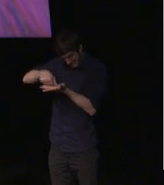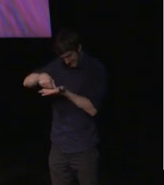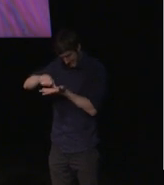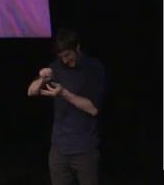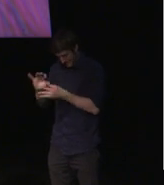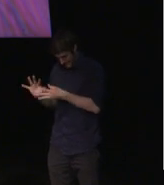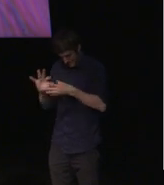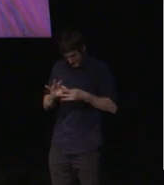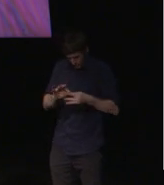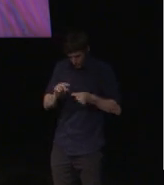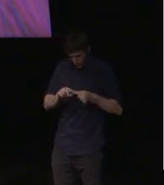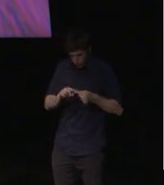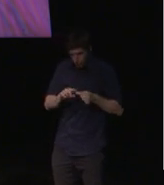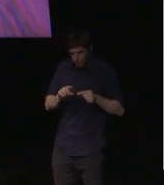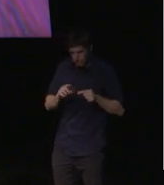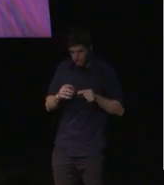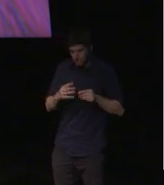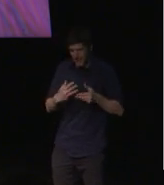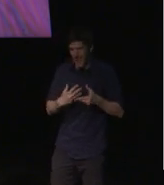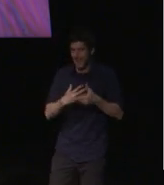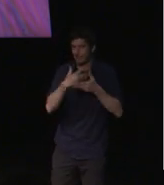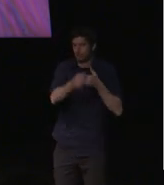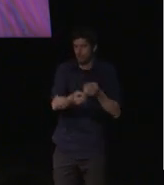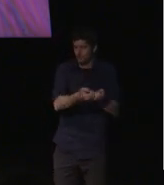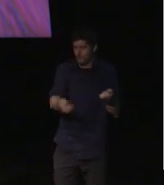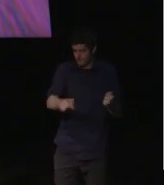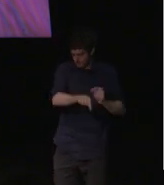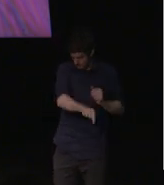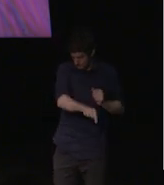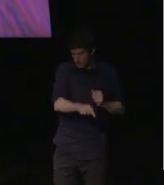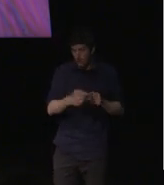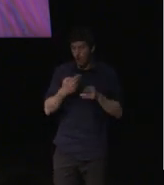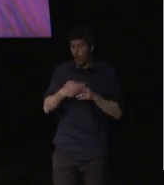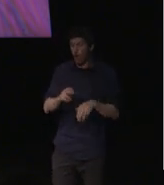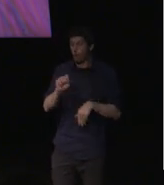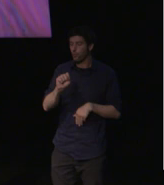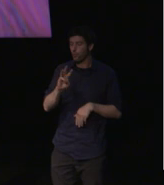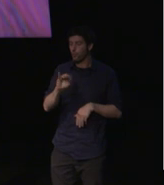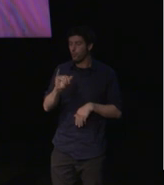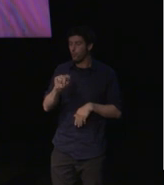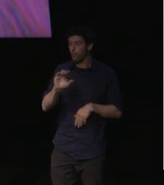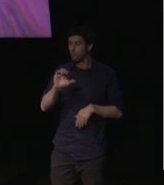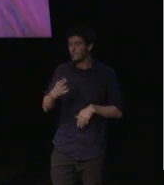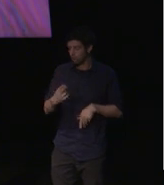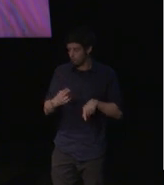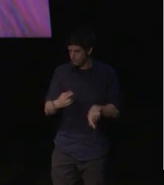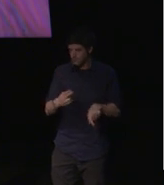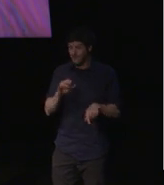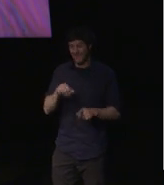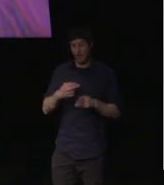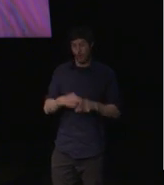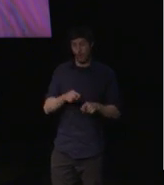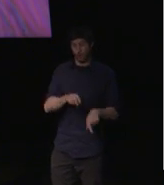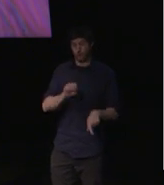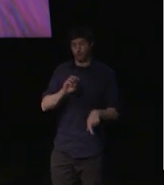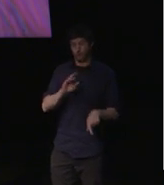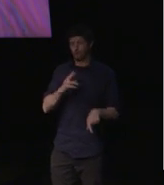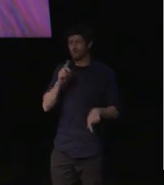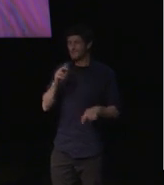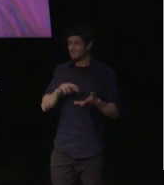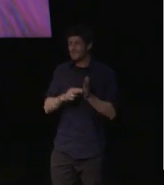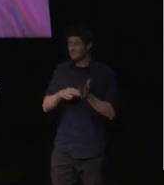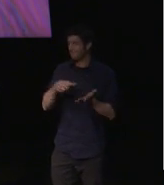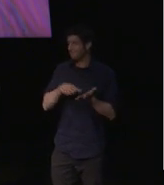to a switch. You can come see us at our table later. We'll show you what that is. A switch is just a term for like a button. It's like all buttons